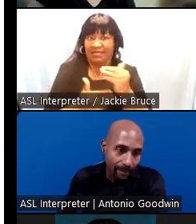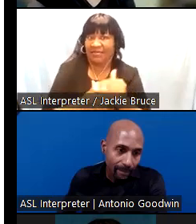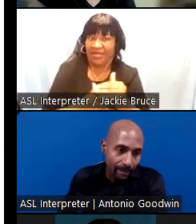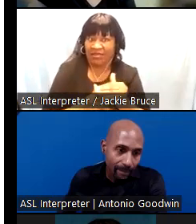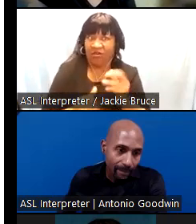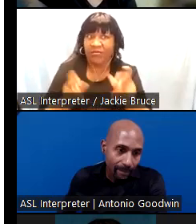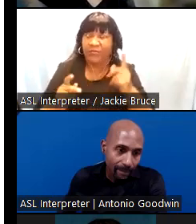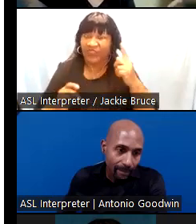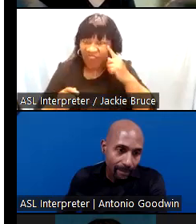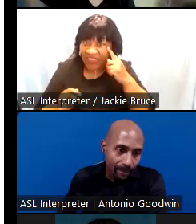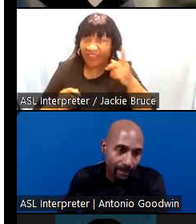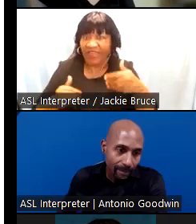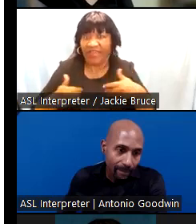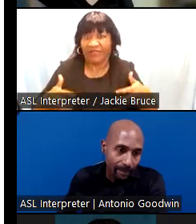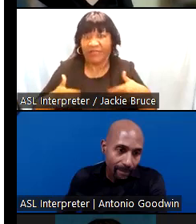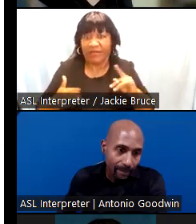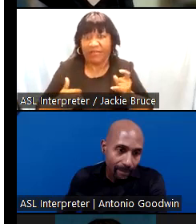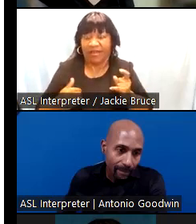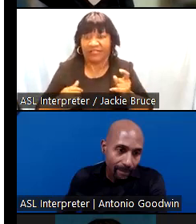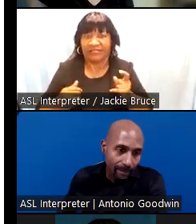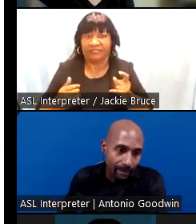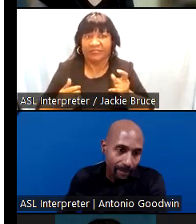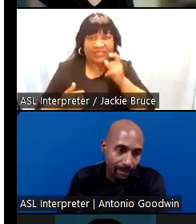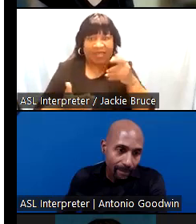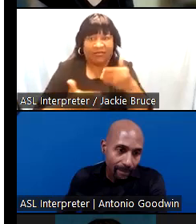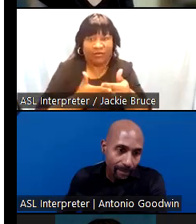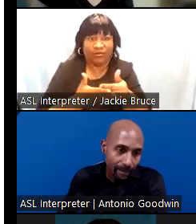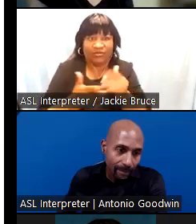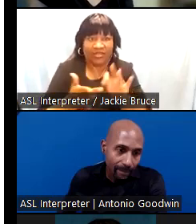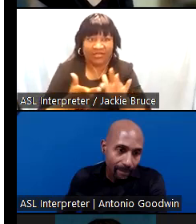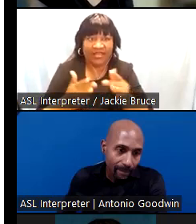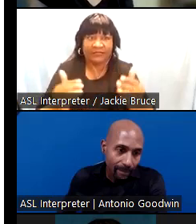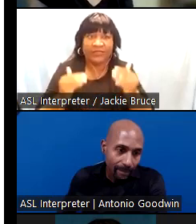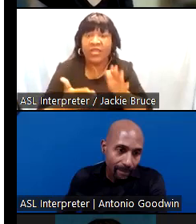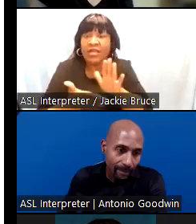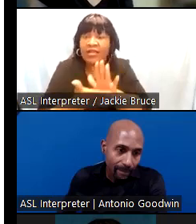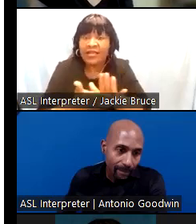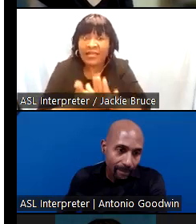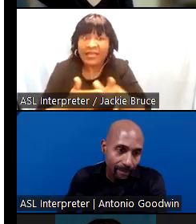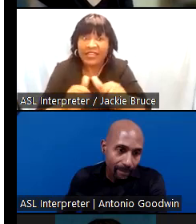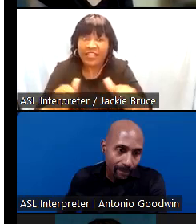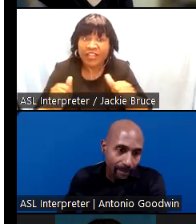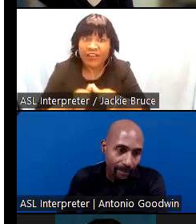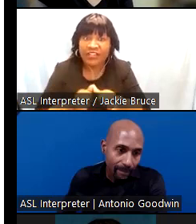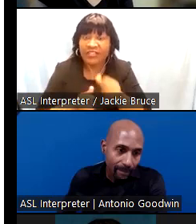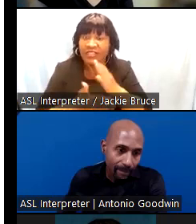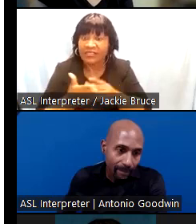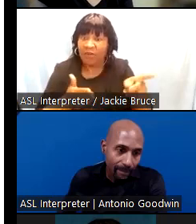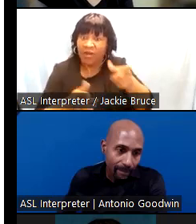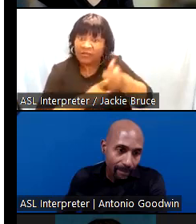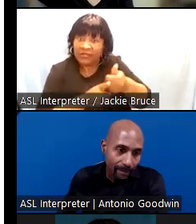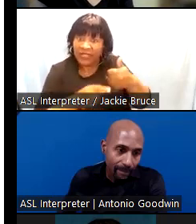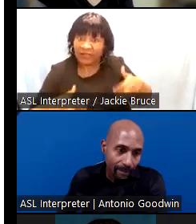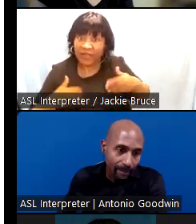have monkeypox. It's probably a given. Clean and disinfect areas and items that someone with monkeypox would